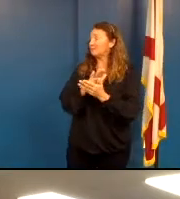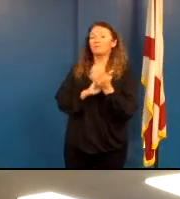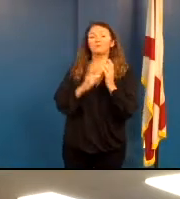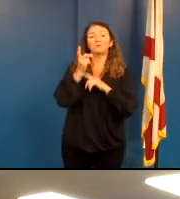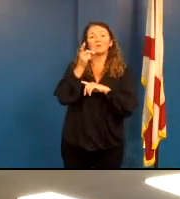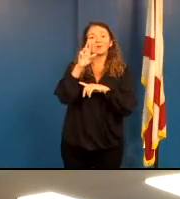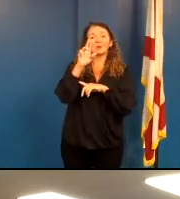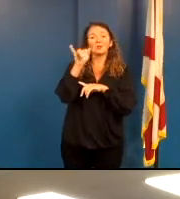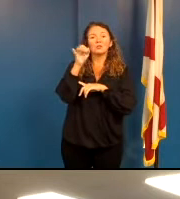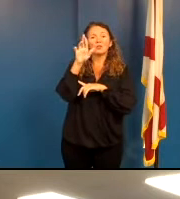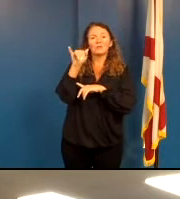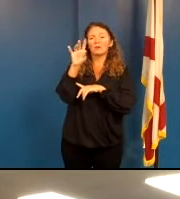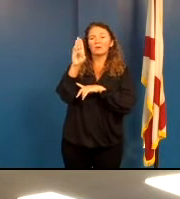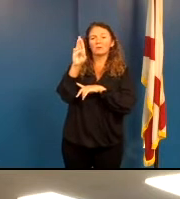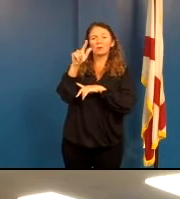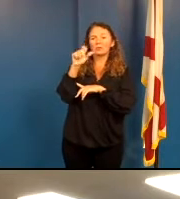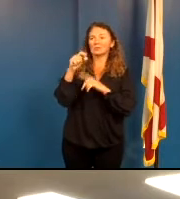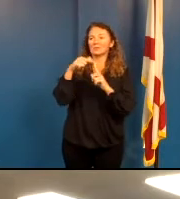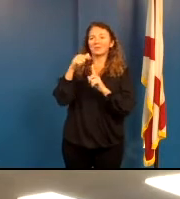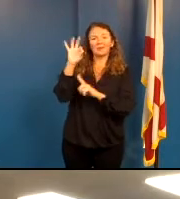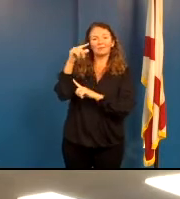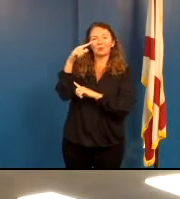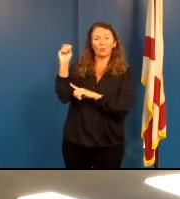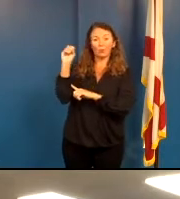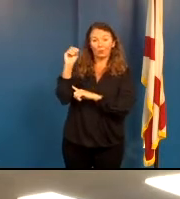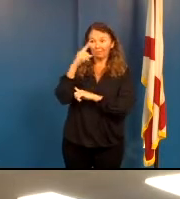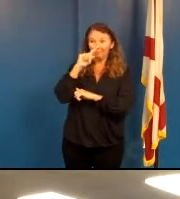Dr. Briggs with the FGO.